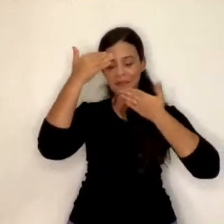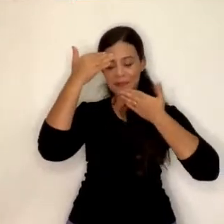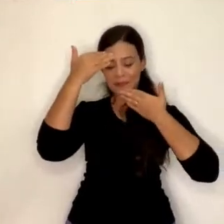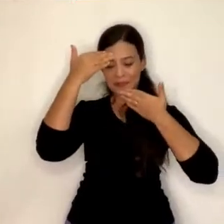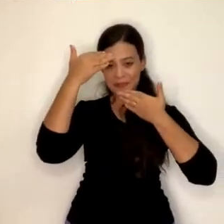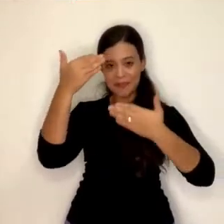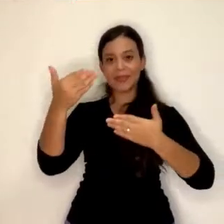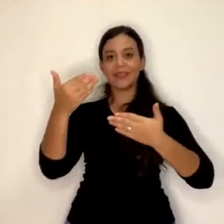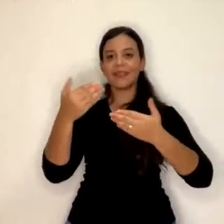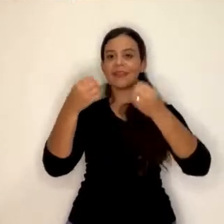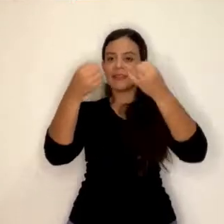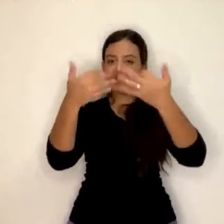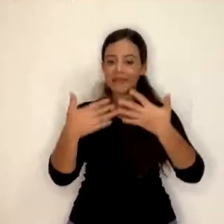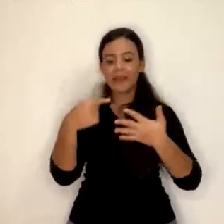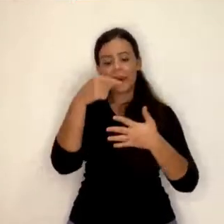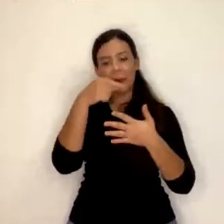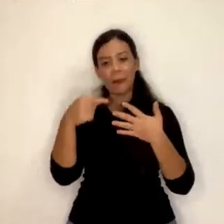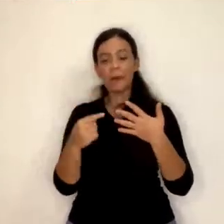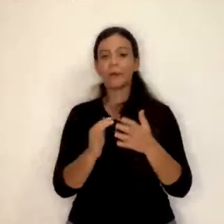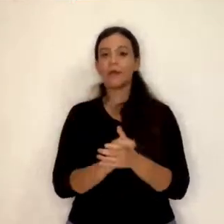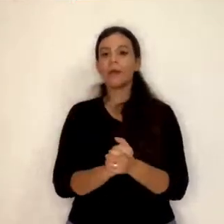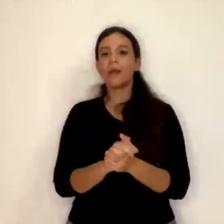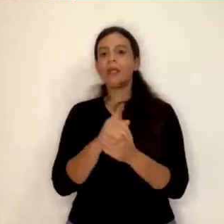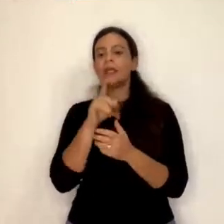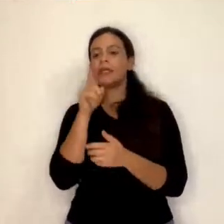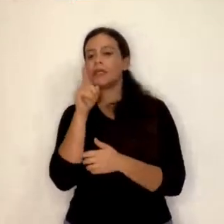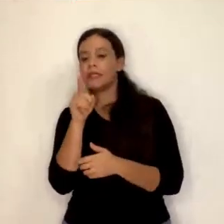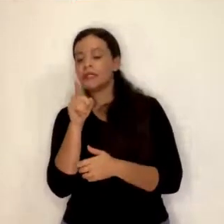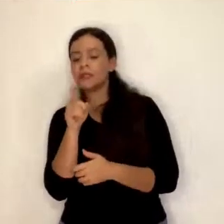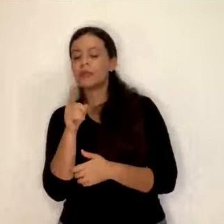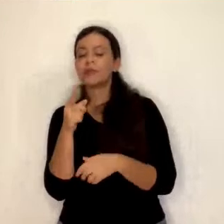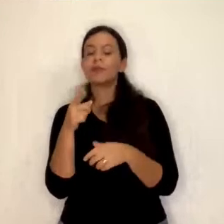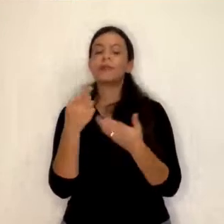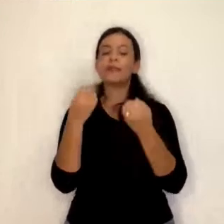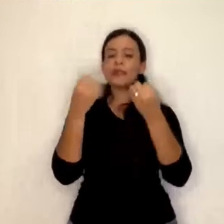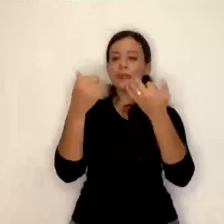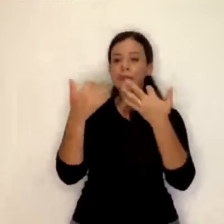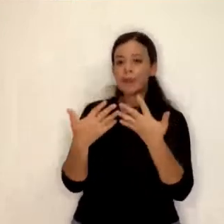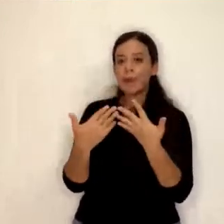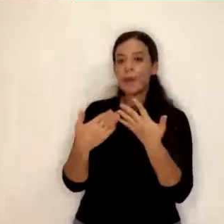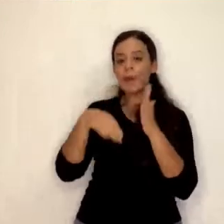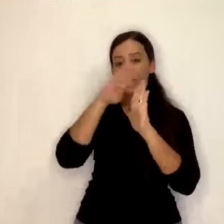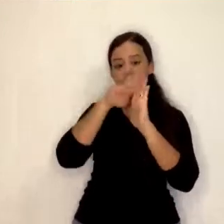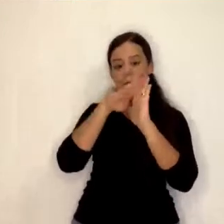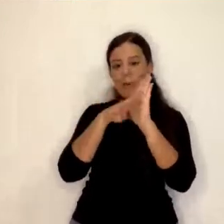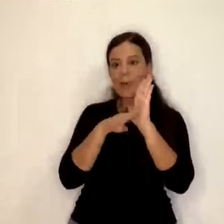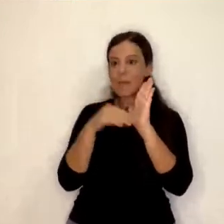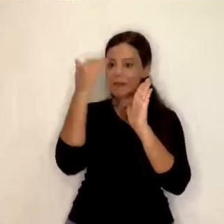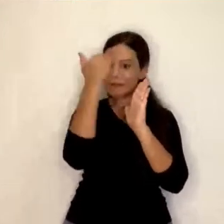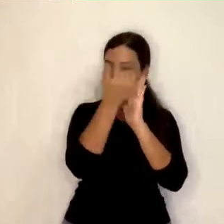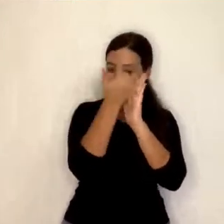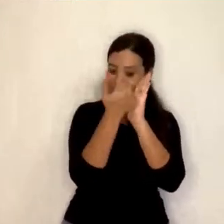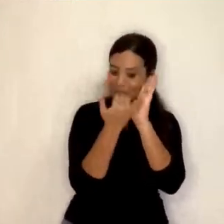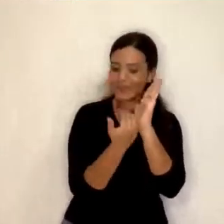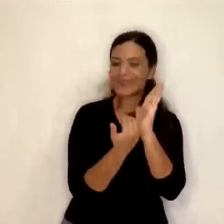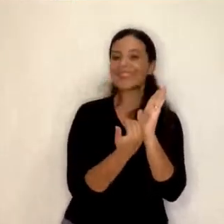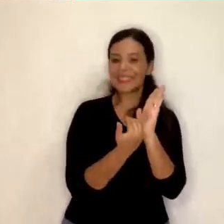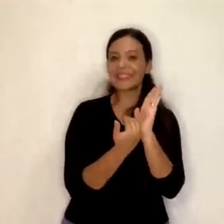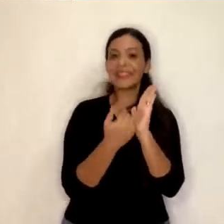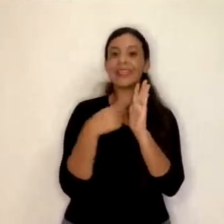Thank you for this overview. You have actually gone all over our